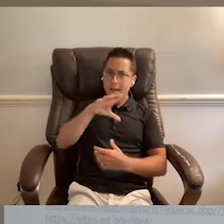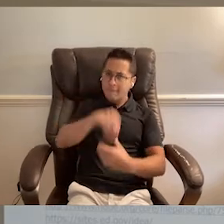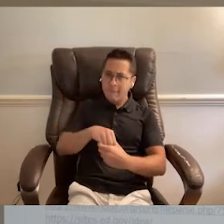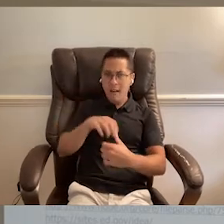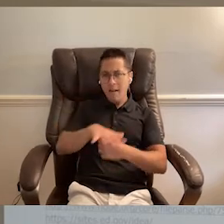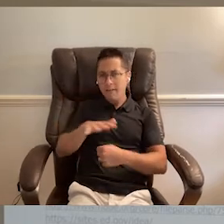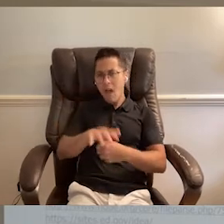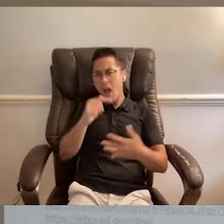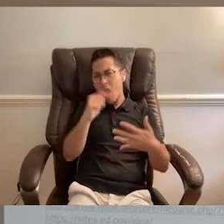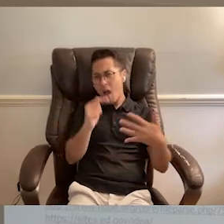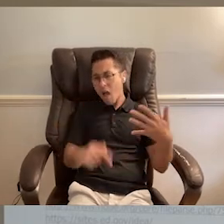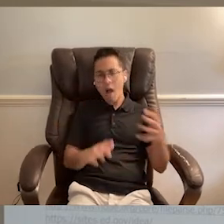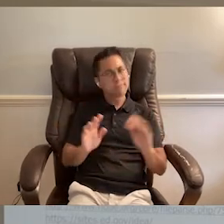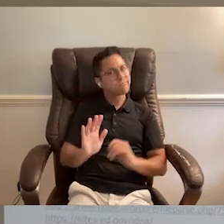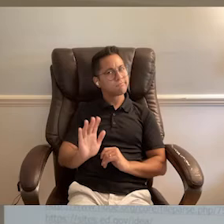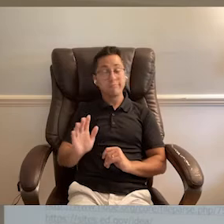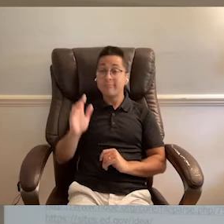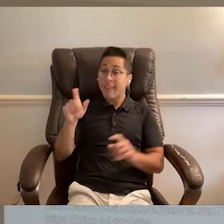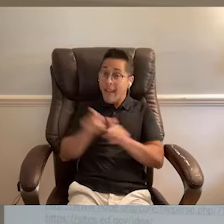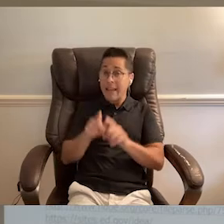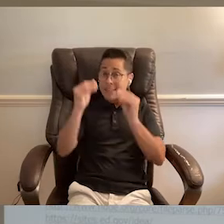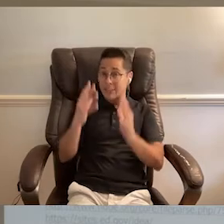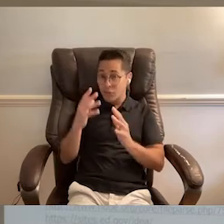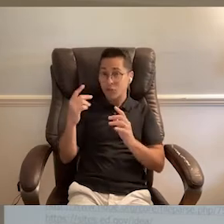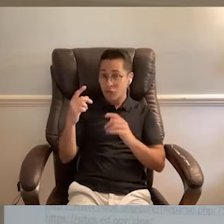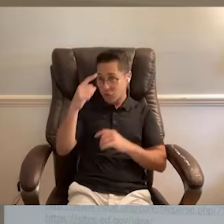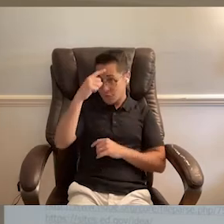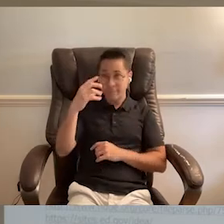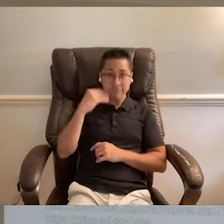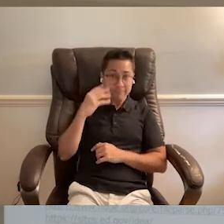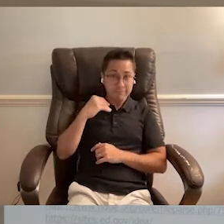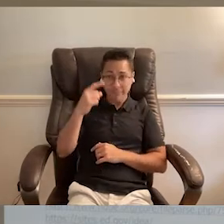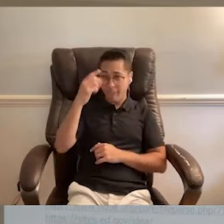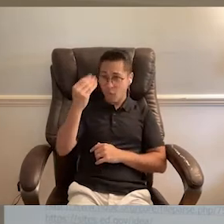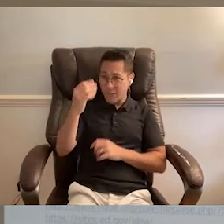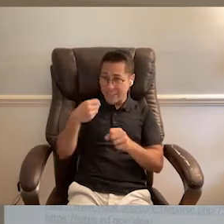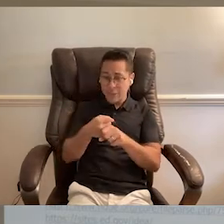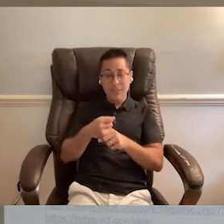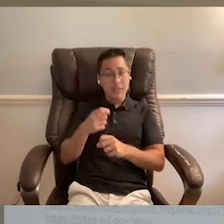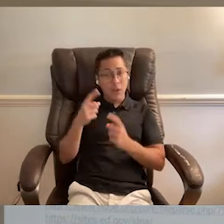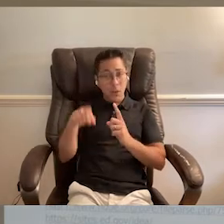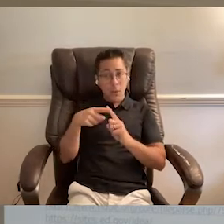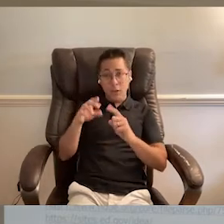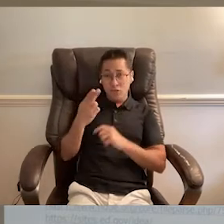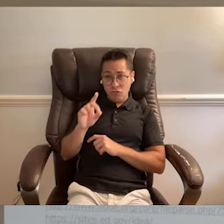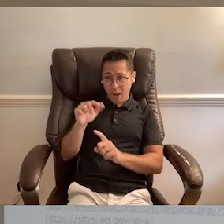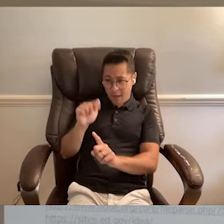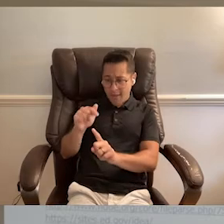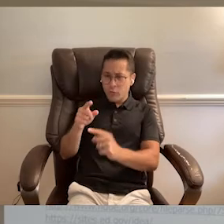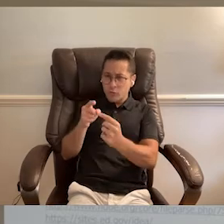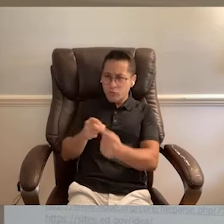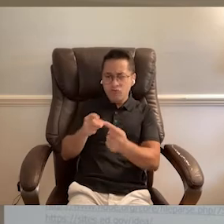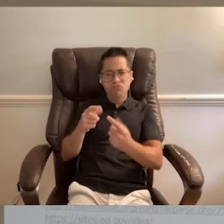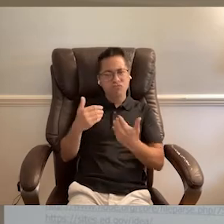As a teacher for 14 years, when I had a child that was struggling and having problems,